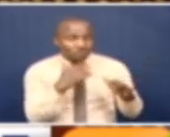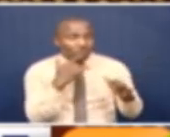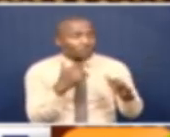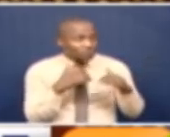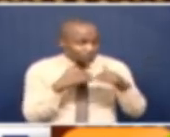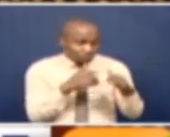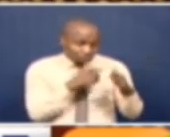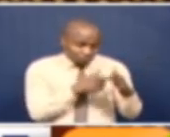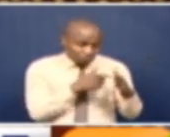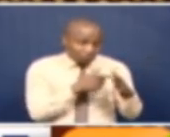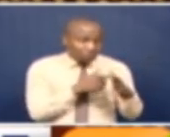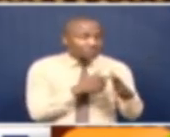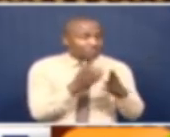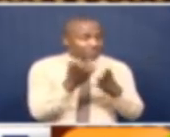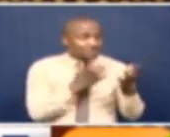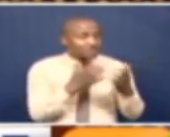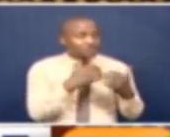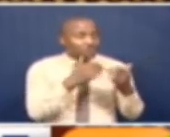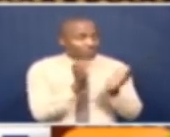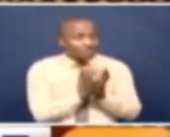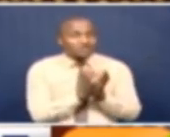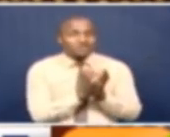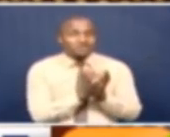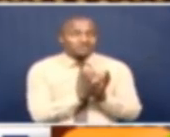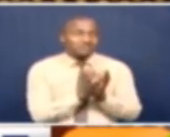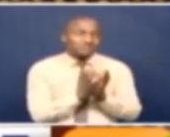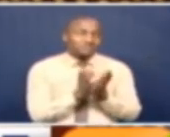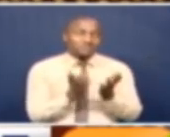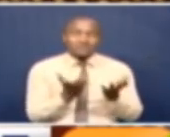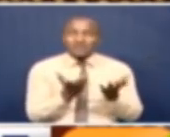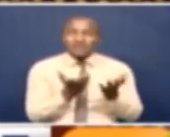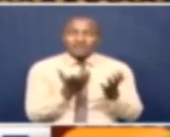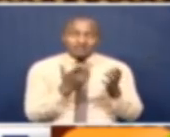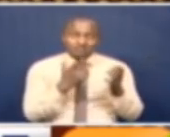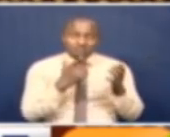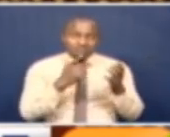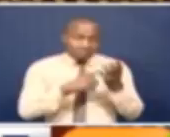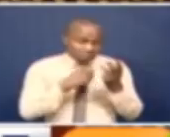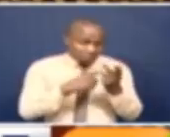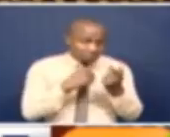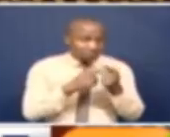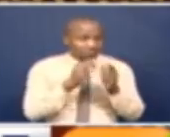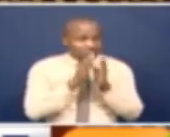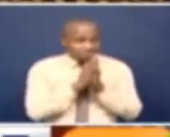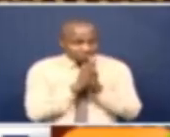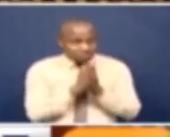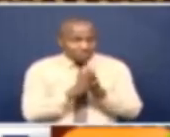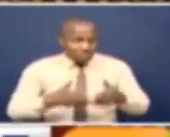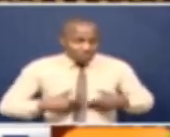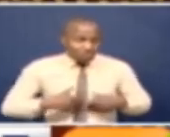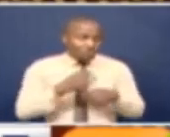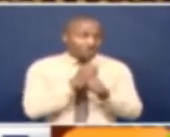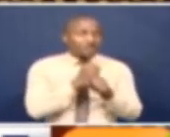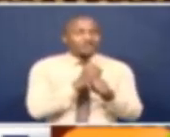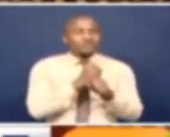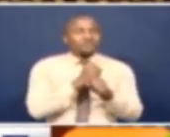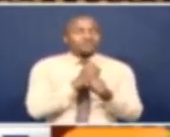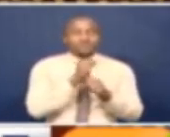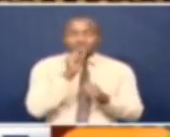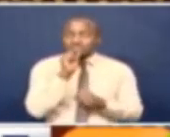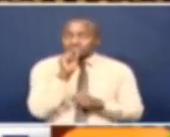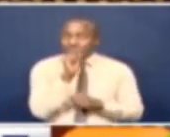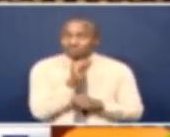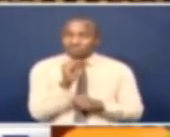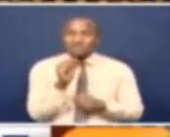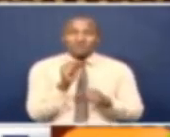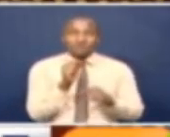persons: business community, etc., the clergy, the trade unions, the youth organizations. And therefore, then, to effect